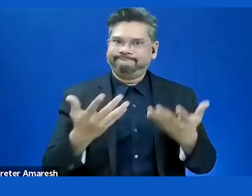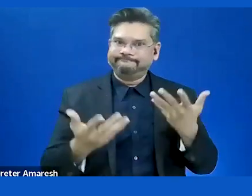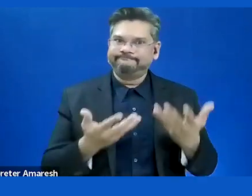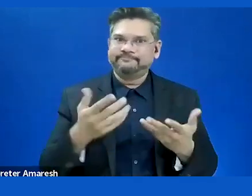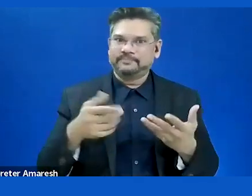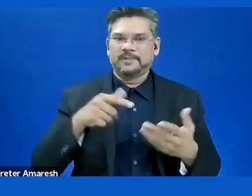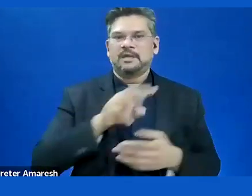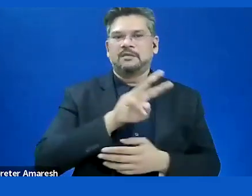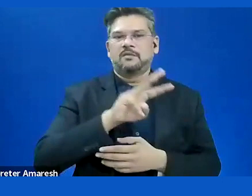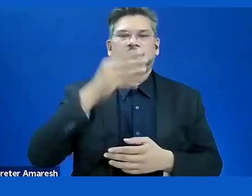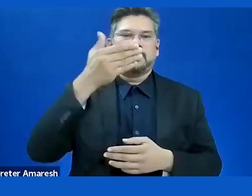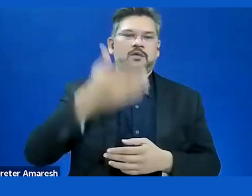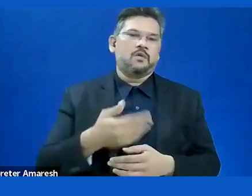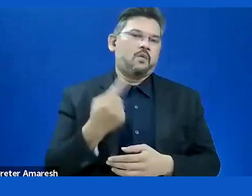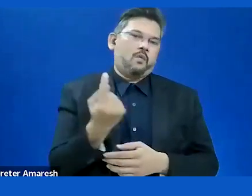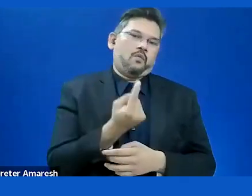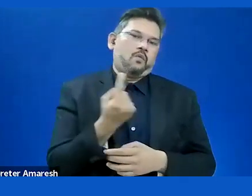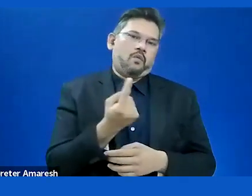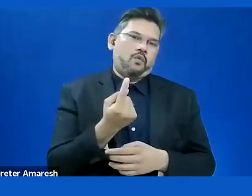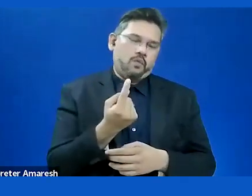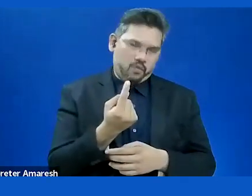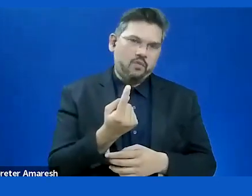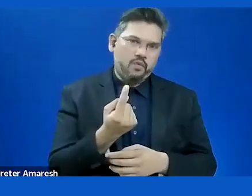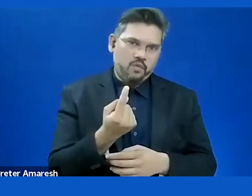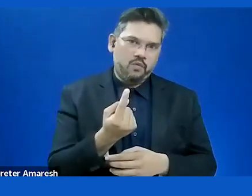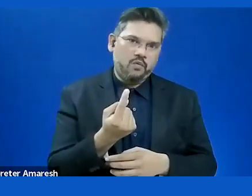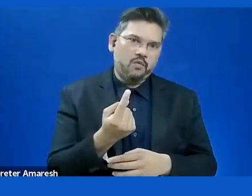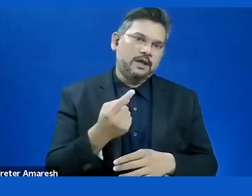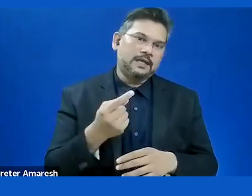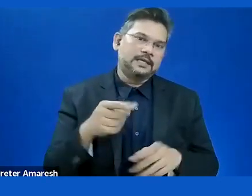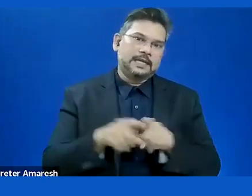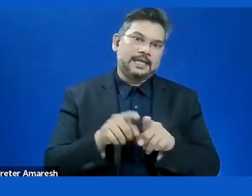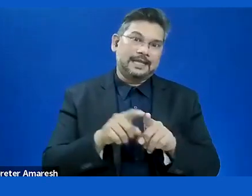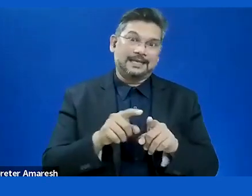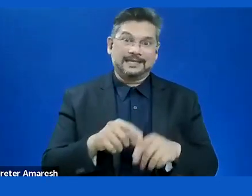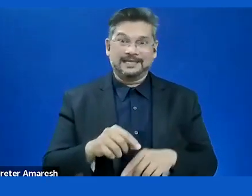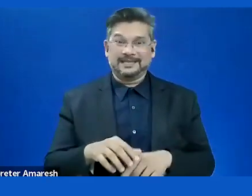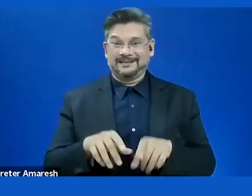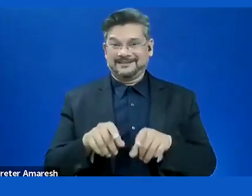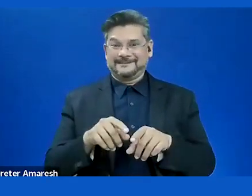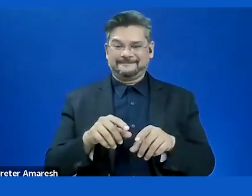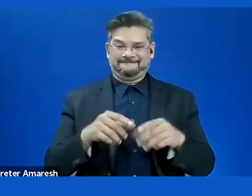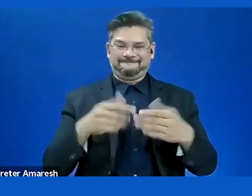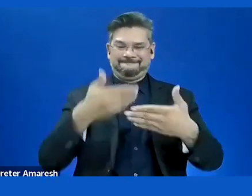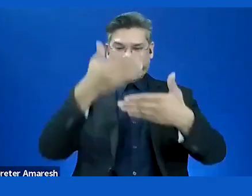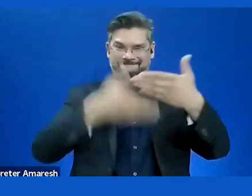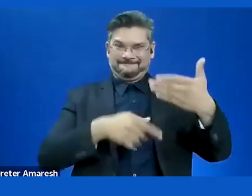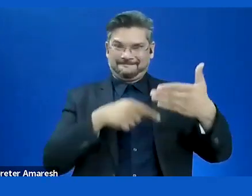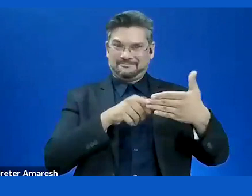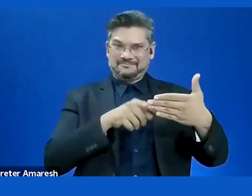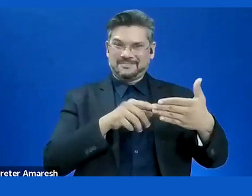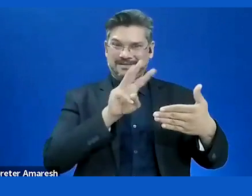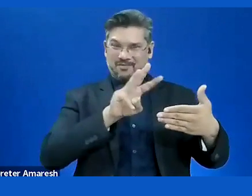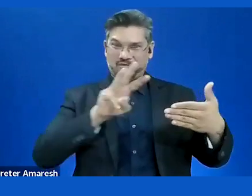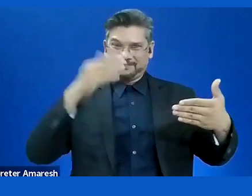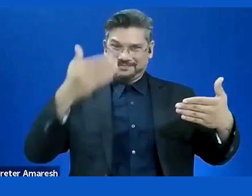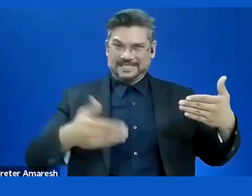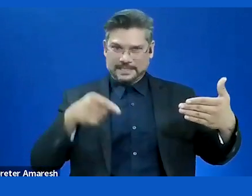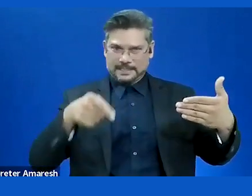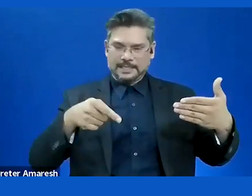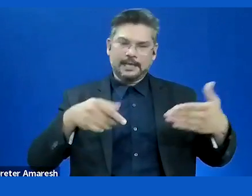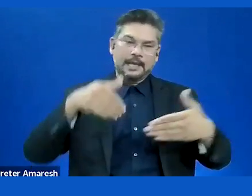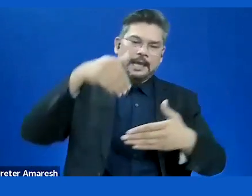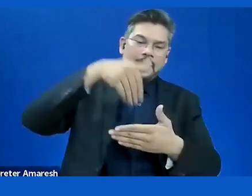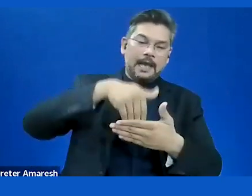level and not in the individual website level. There's trillions of websites out there. There's only 3 browser engines.